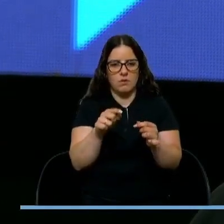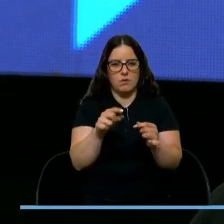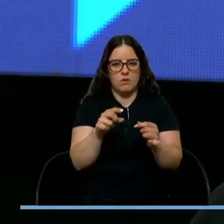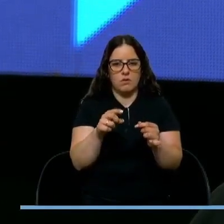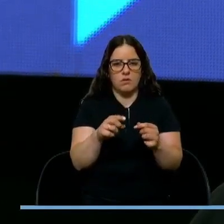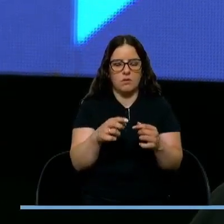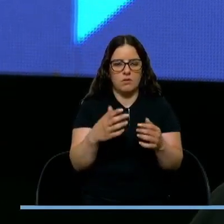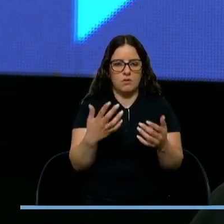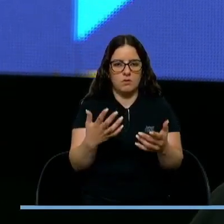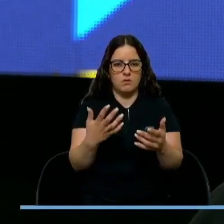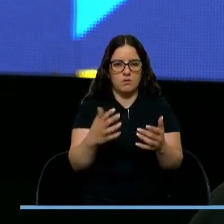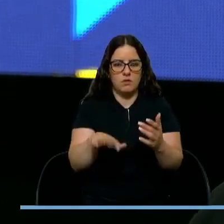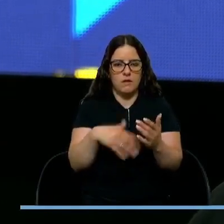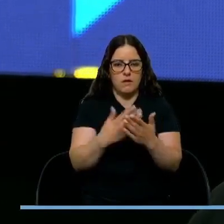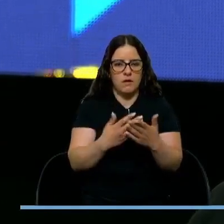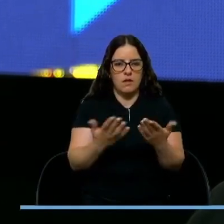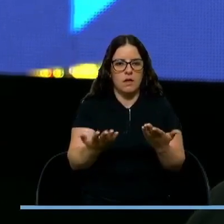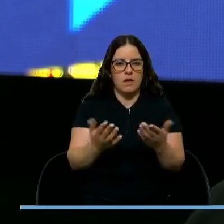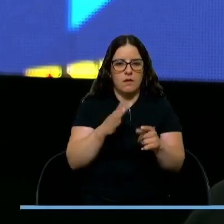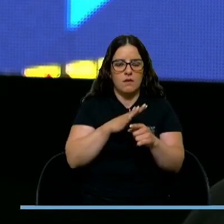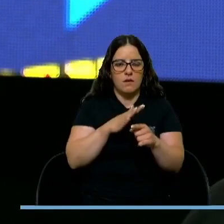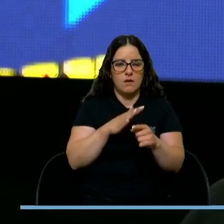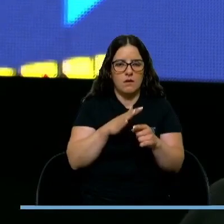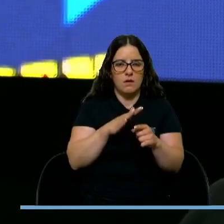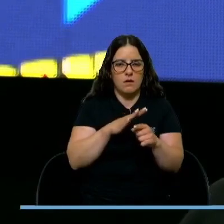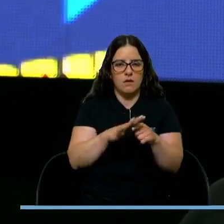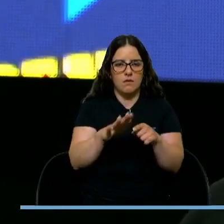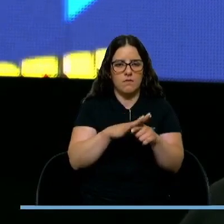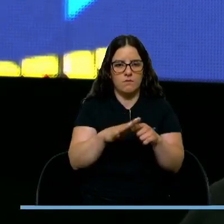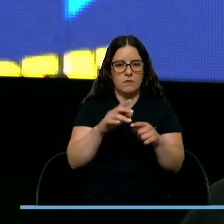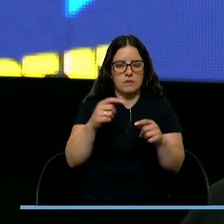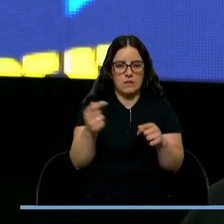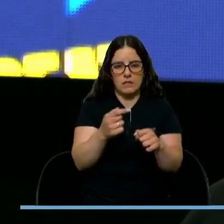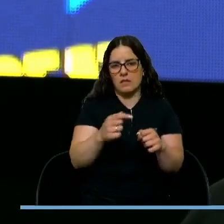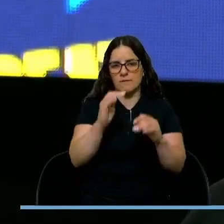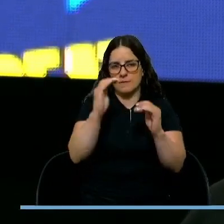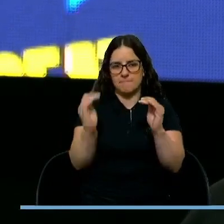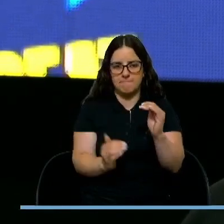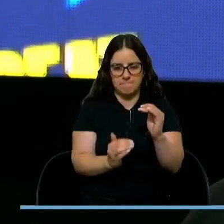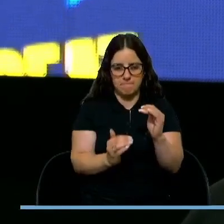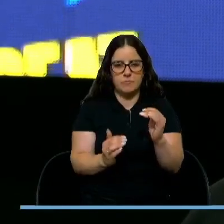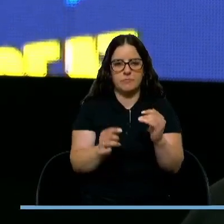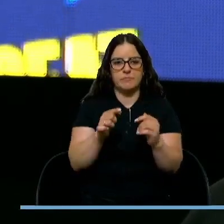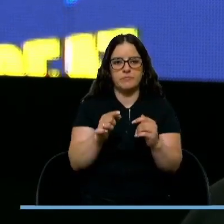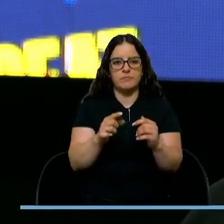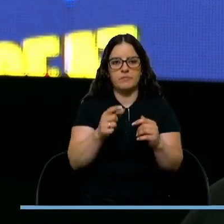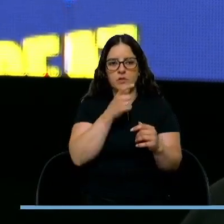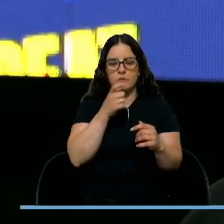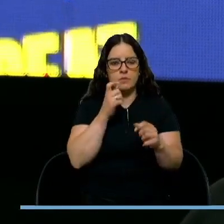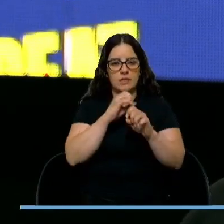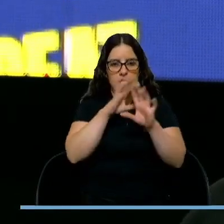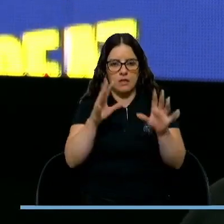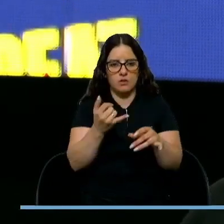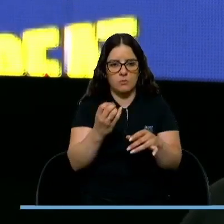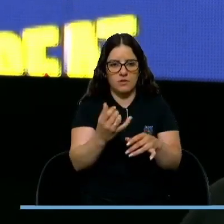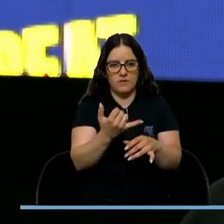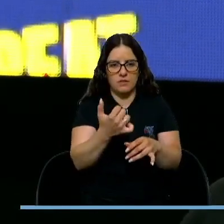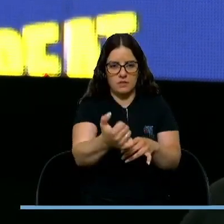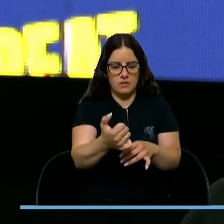the energy sector with a footprint which is much more interesting. And then also with a clear commitment